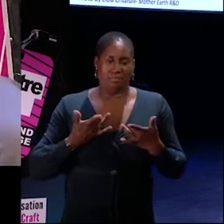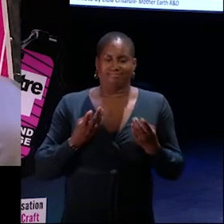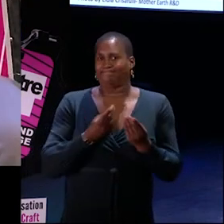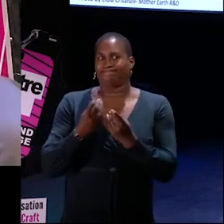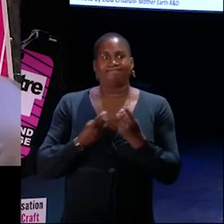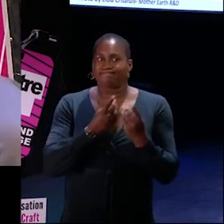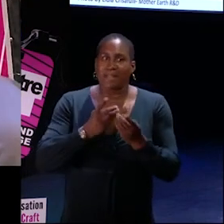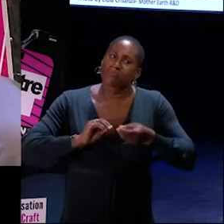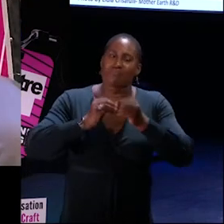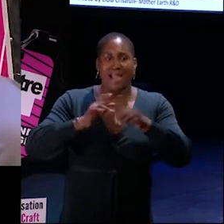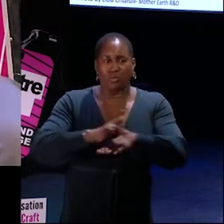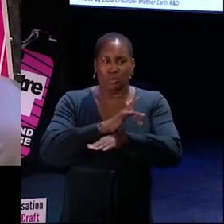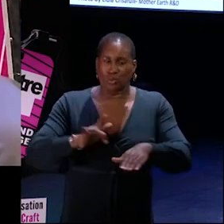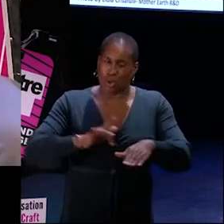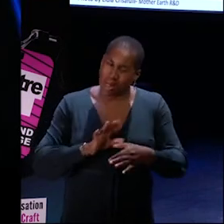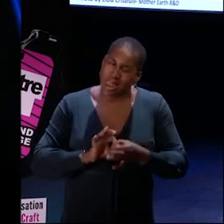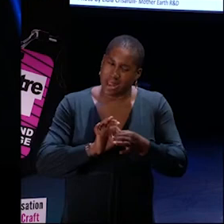do something.